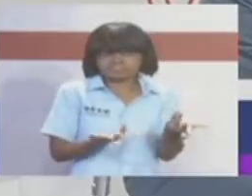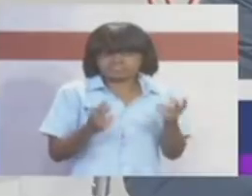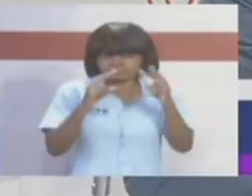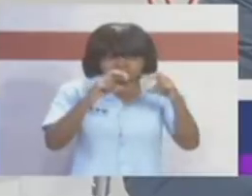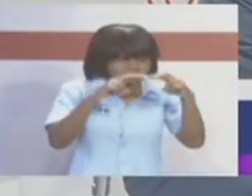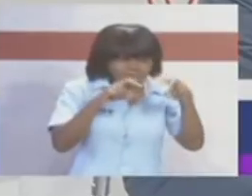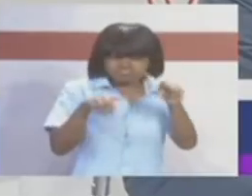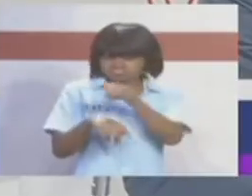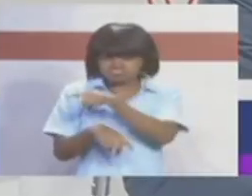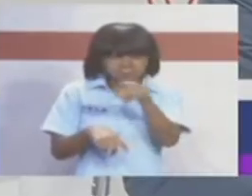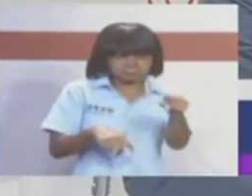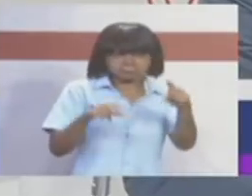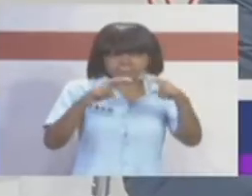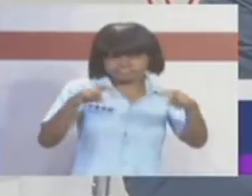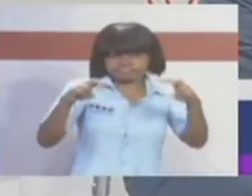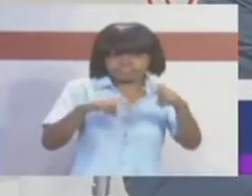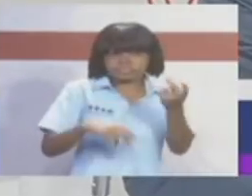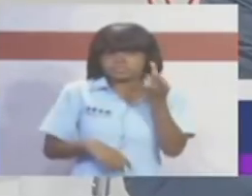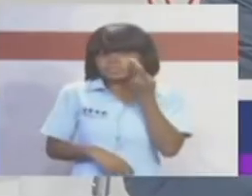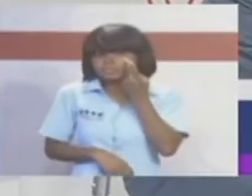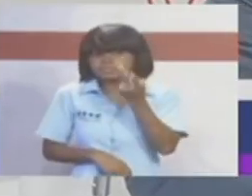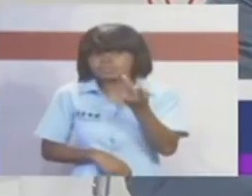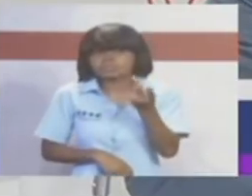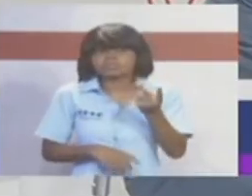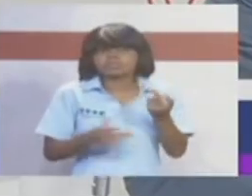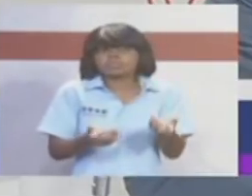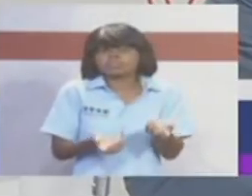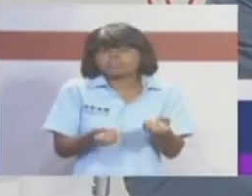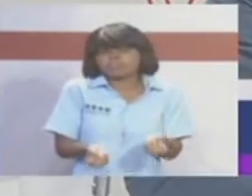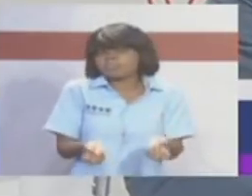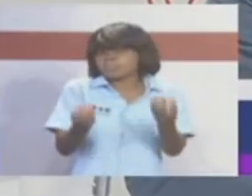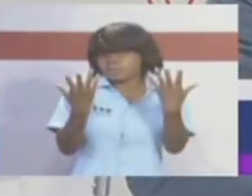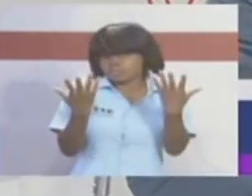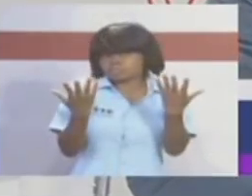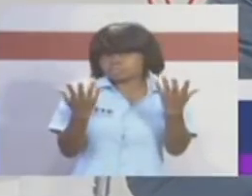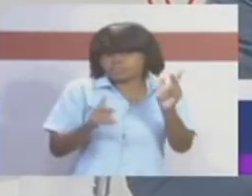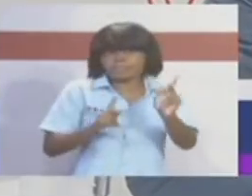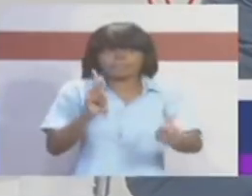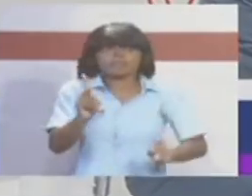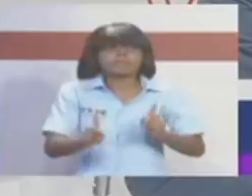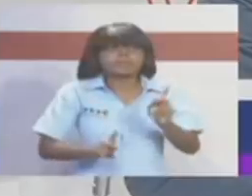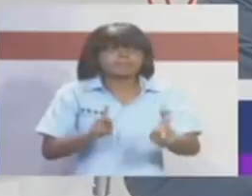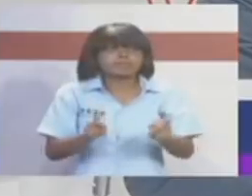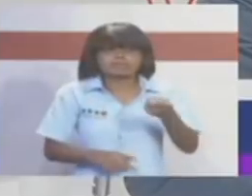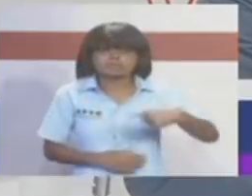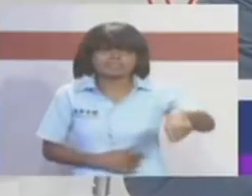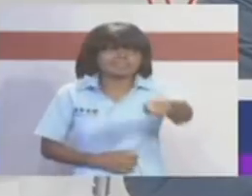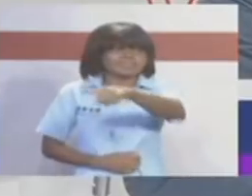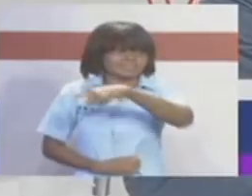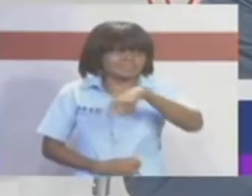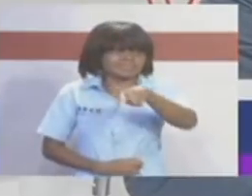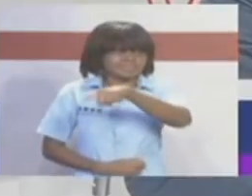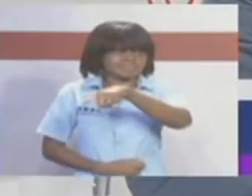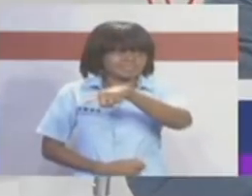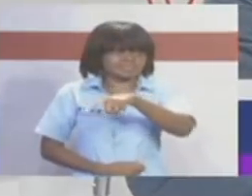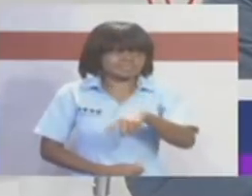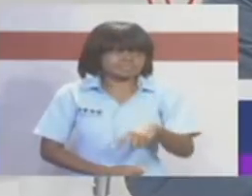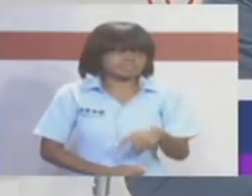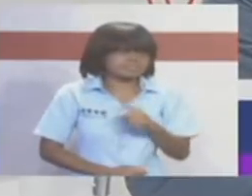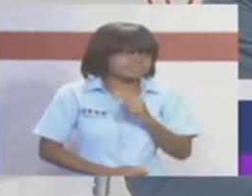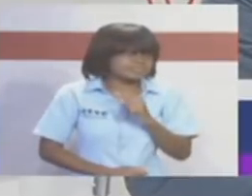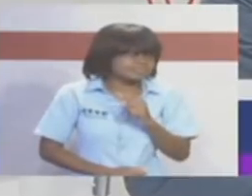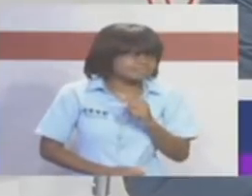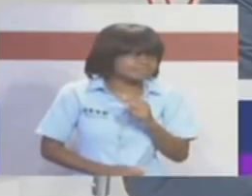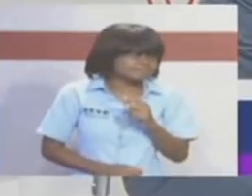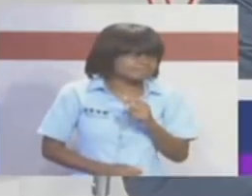of the people who have these outcomes in spite of vaccination are individuals that had underlying conditions,